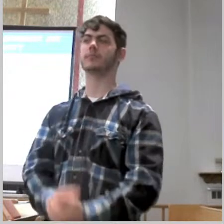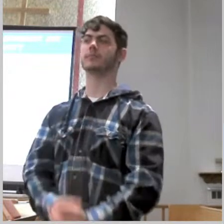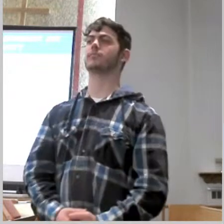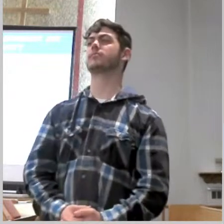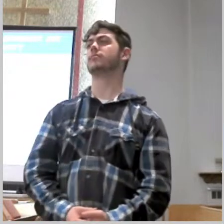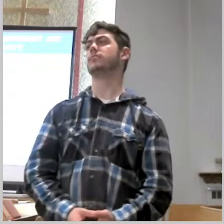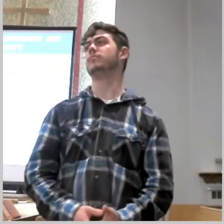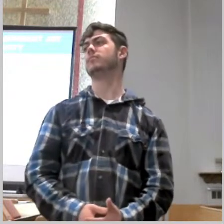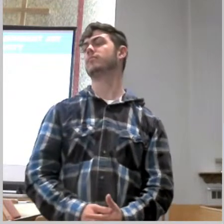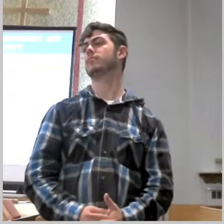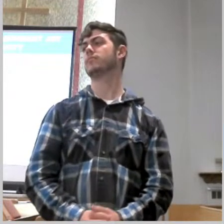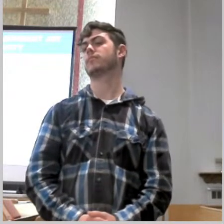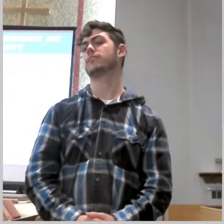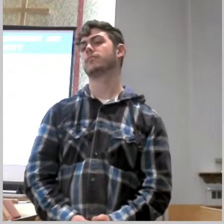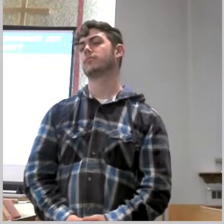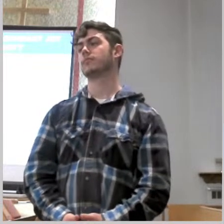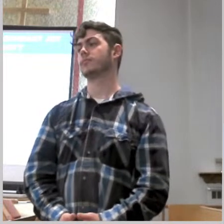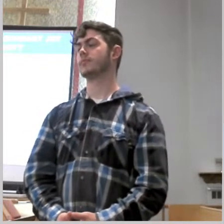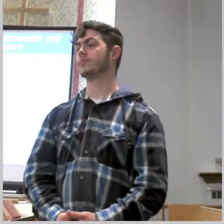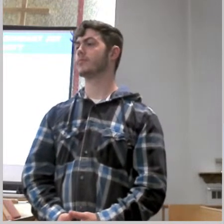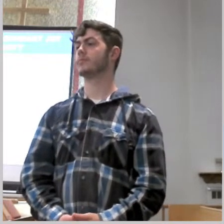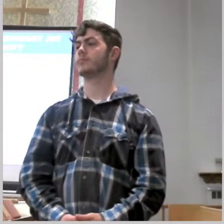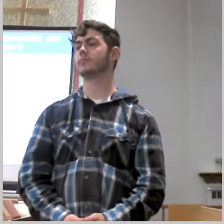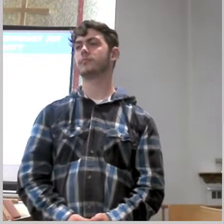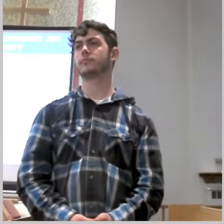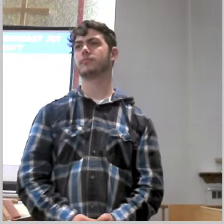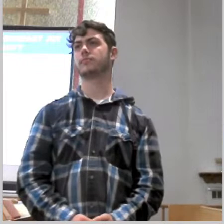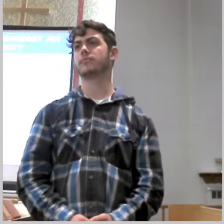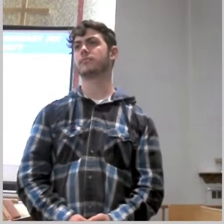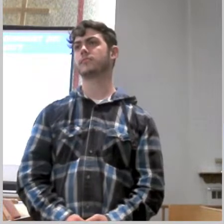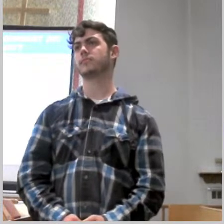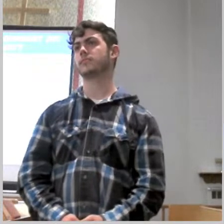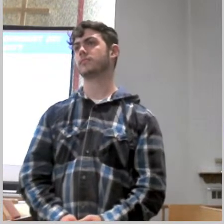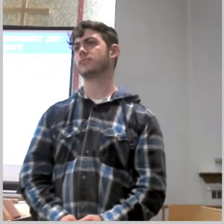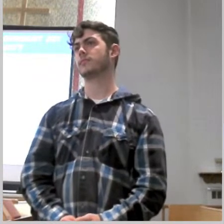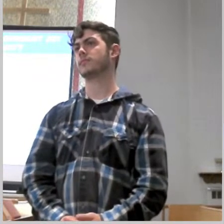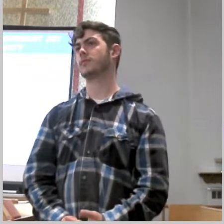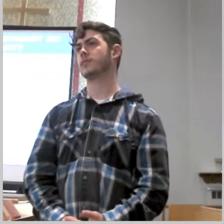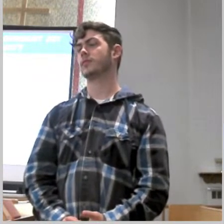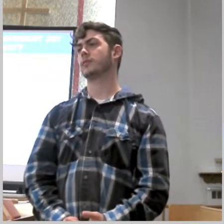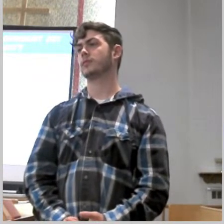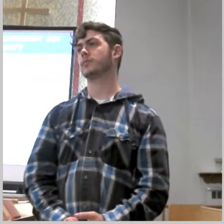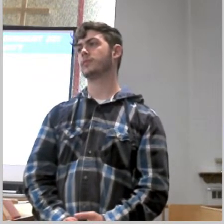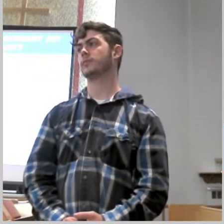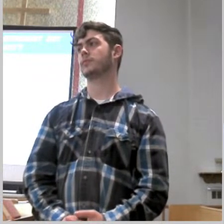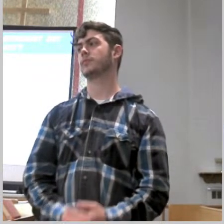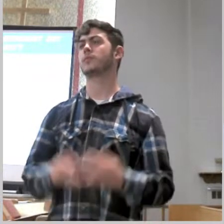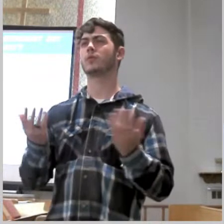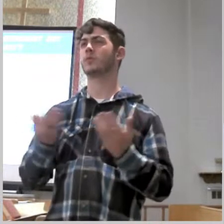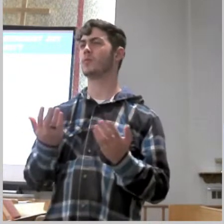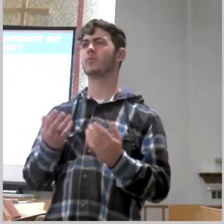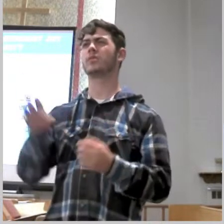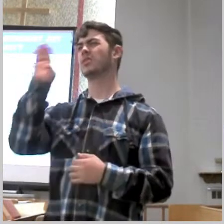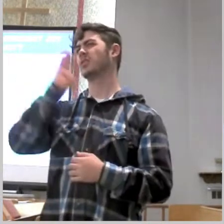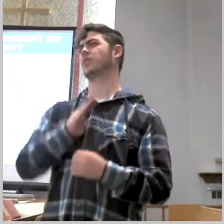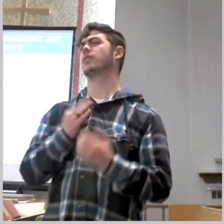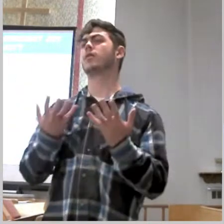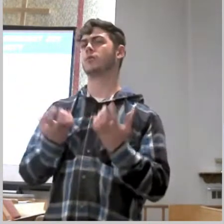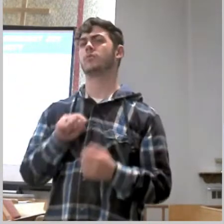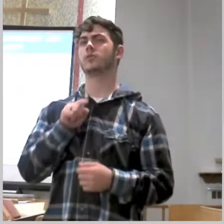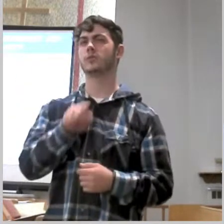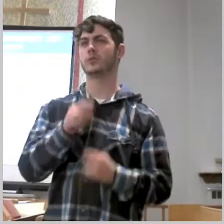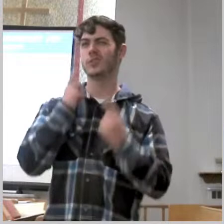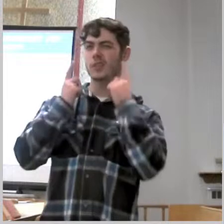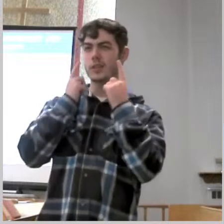these juxtaposed messages? What kind of thoughts do you think He wants us to have